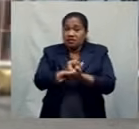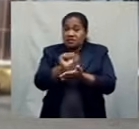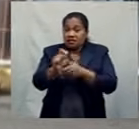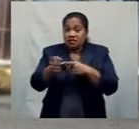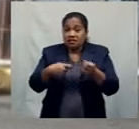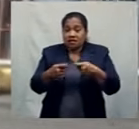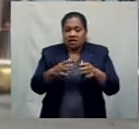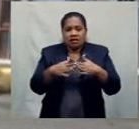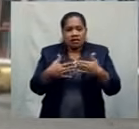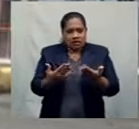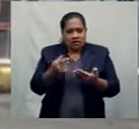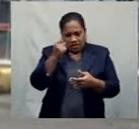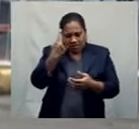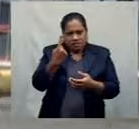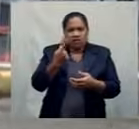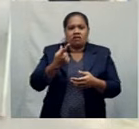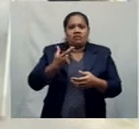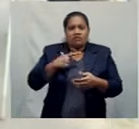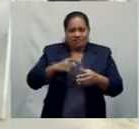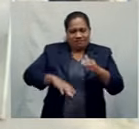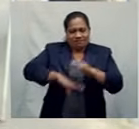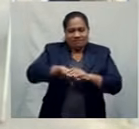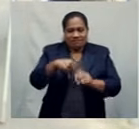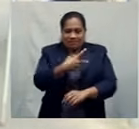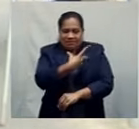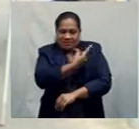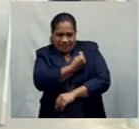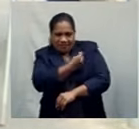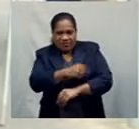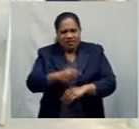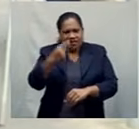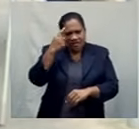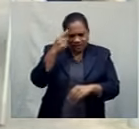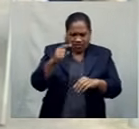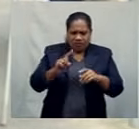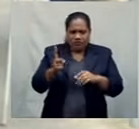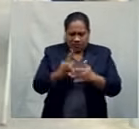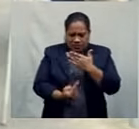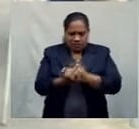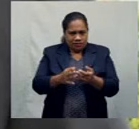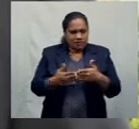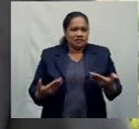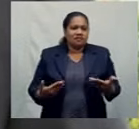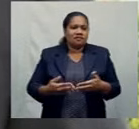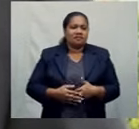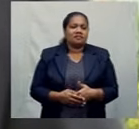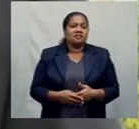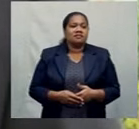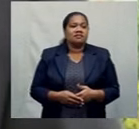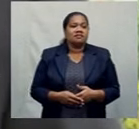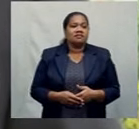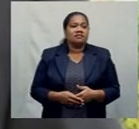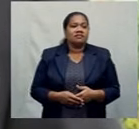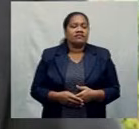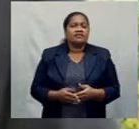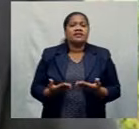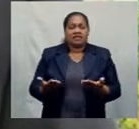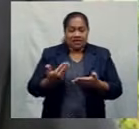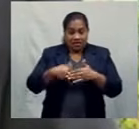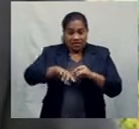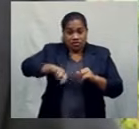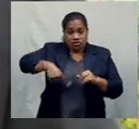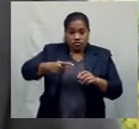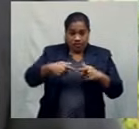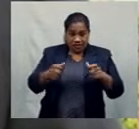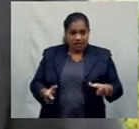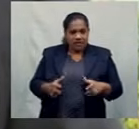of being vaccinated, considering the magnitude of our current situation. For us in the Suva City, we are making